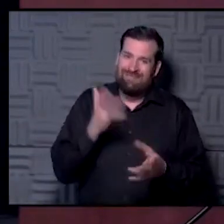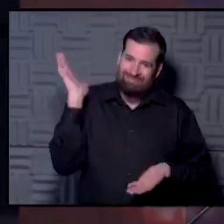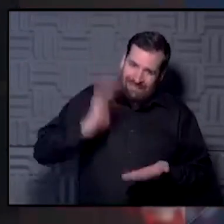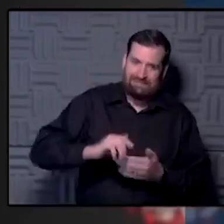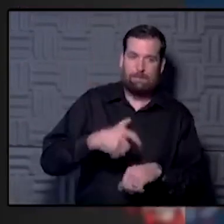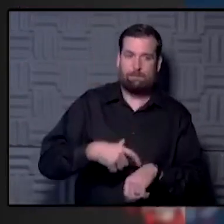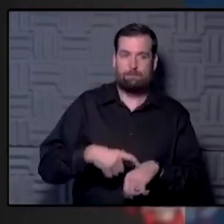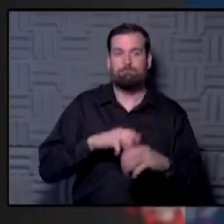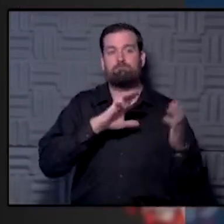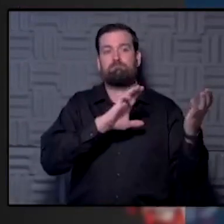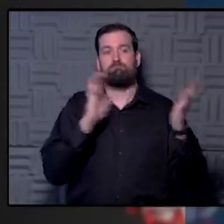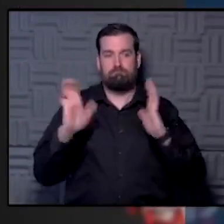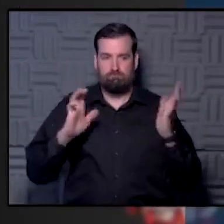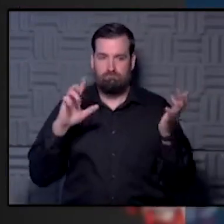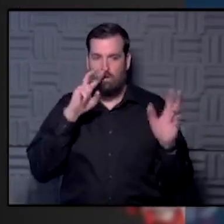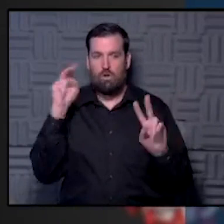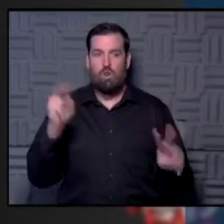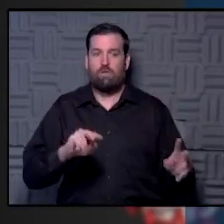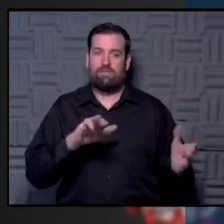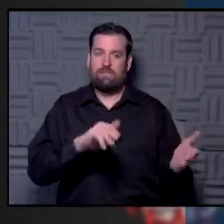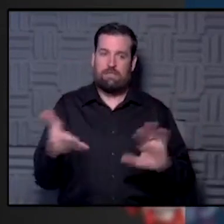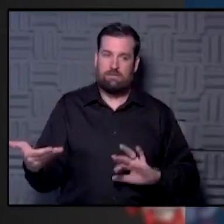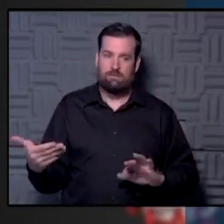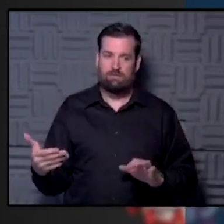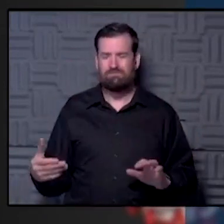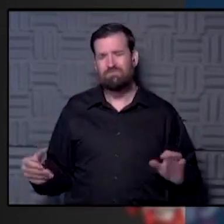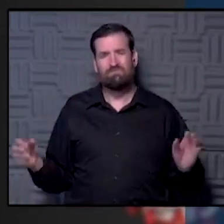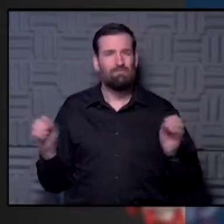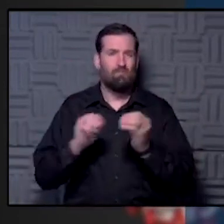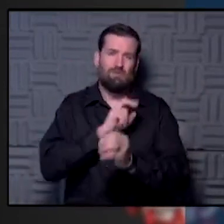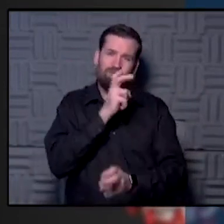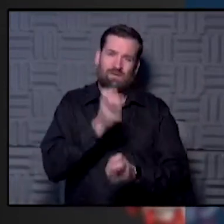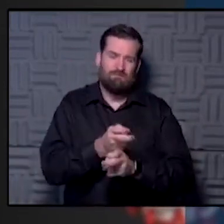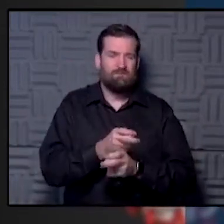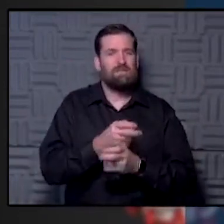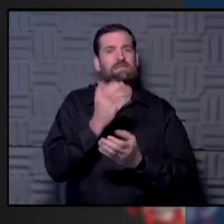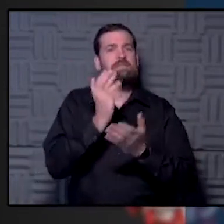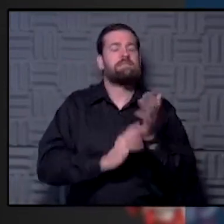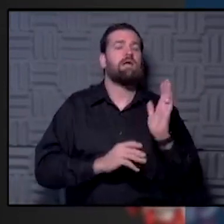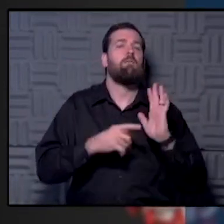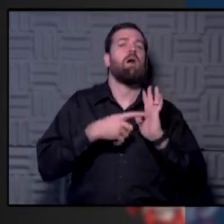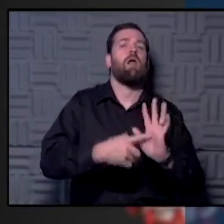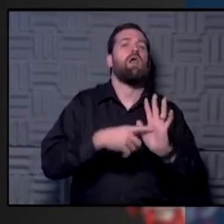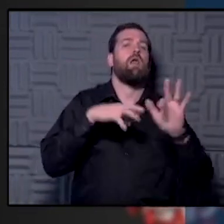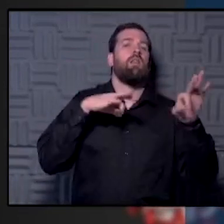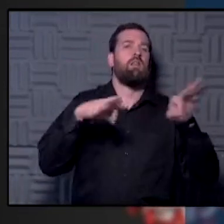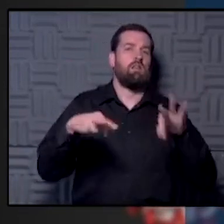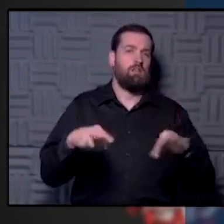just a similar look at deaths. And this one is a little harder because it requires some qualification.